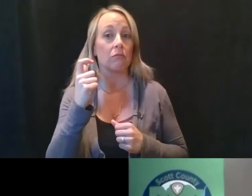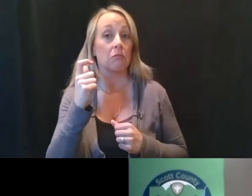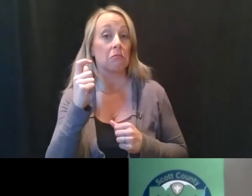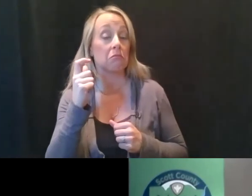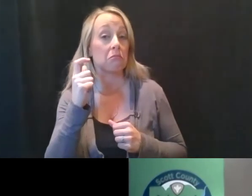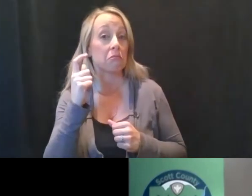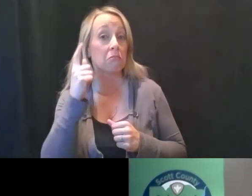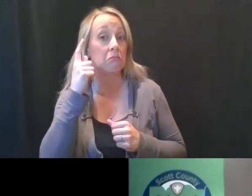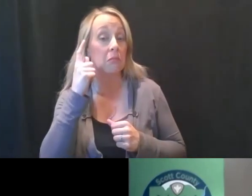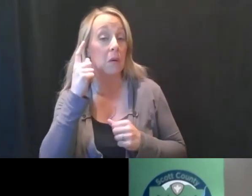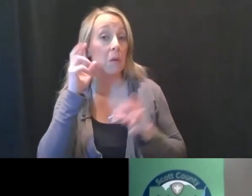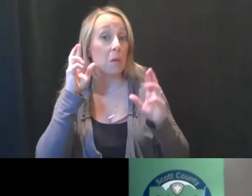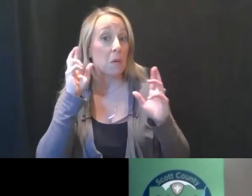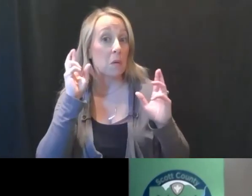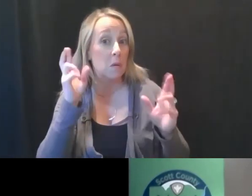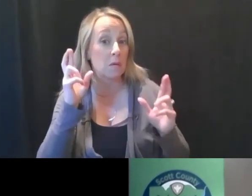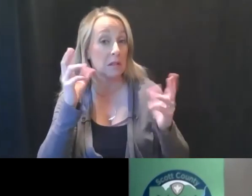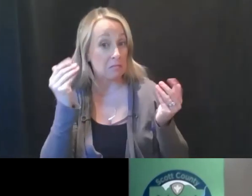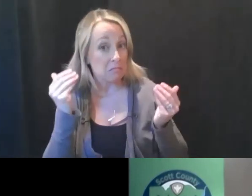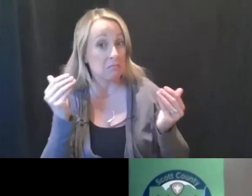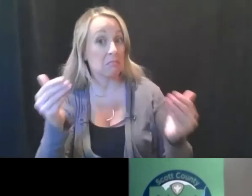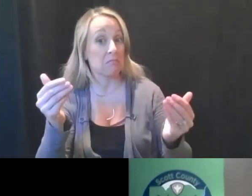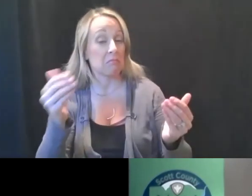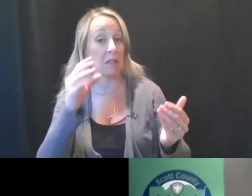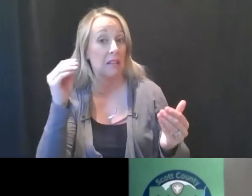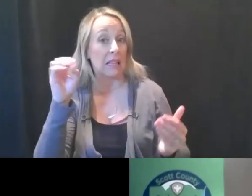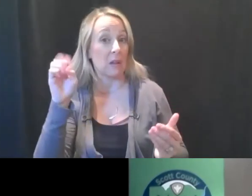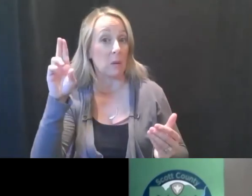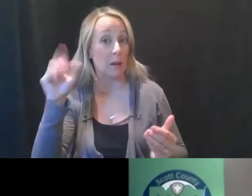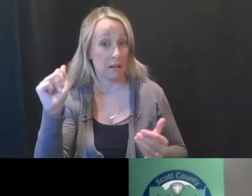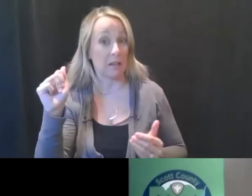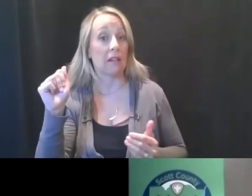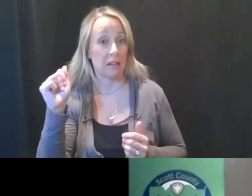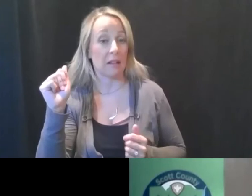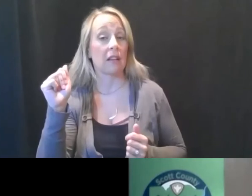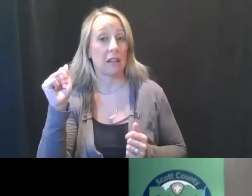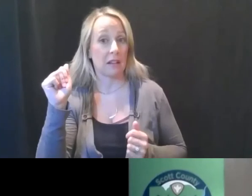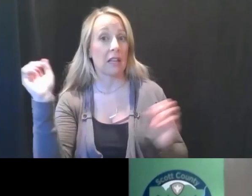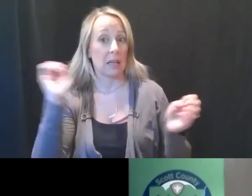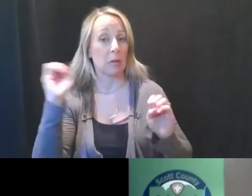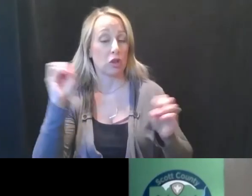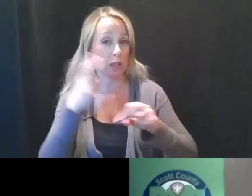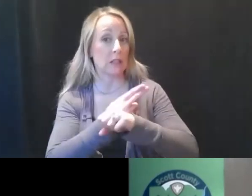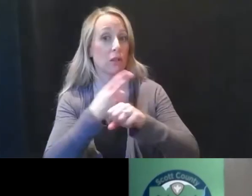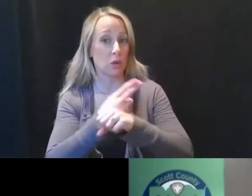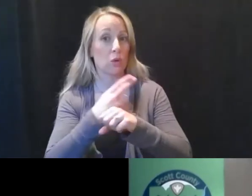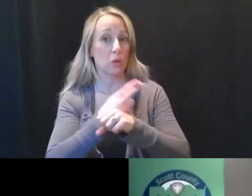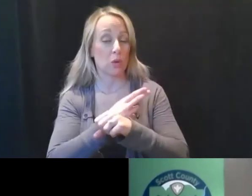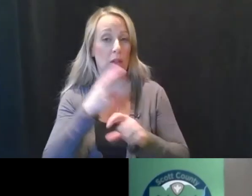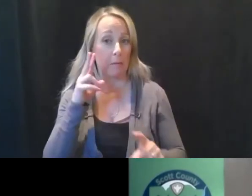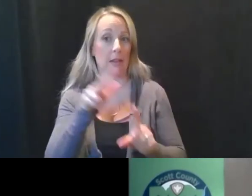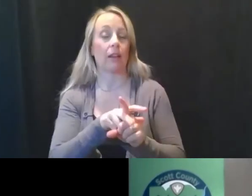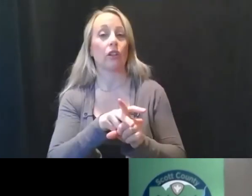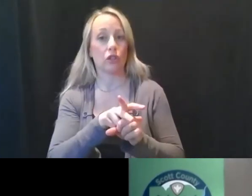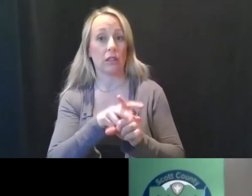hearing tomorrow moves forward and the EUA, the emergency use application